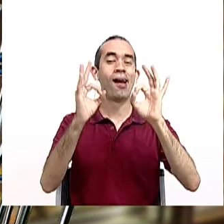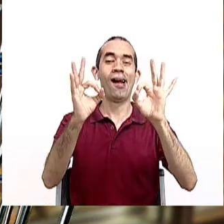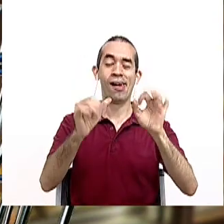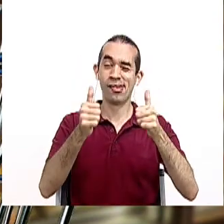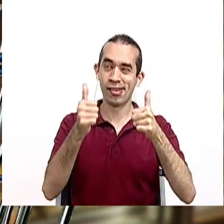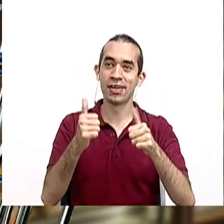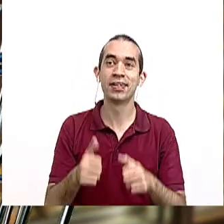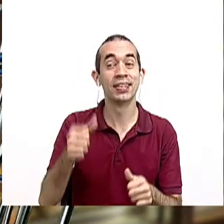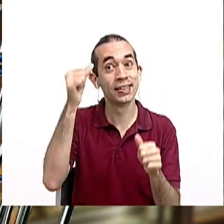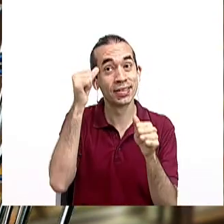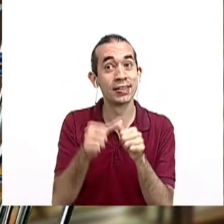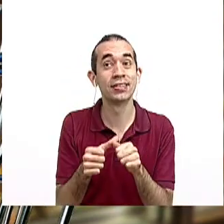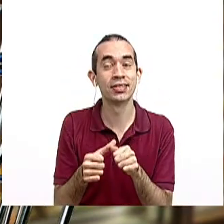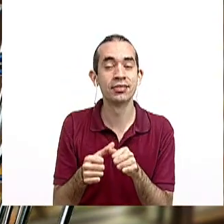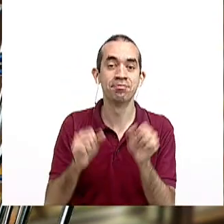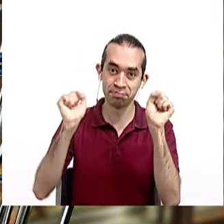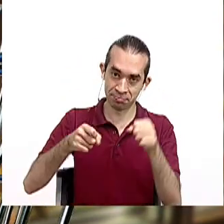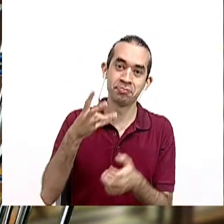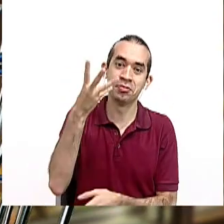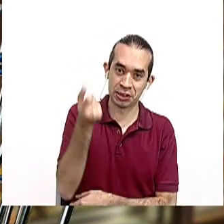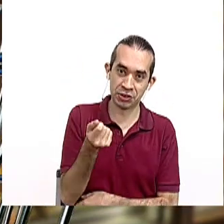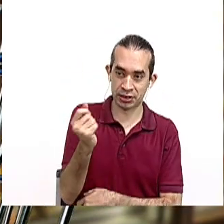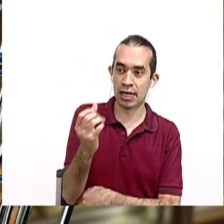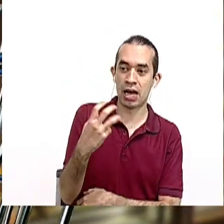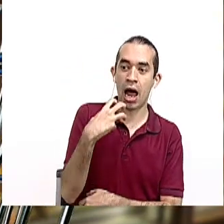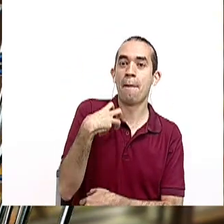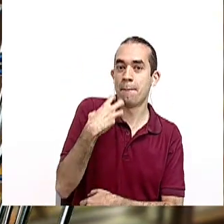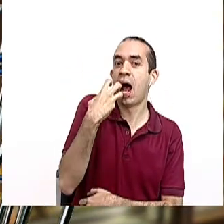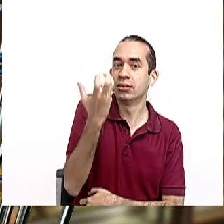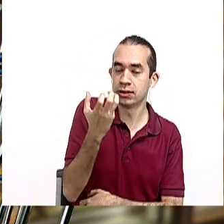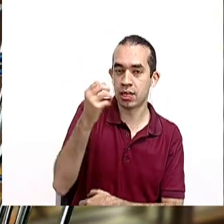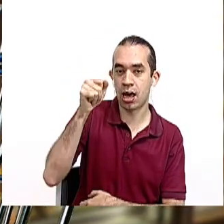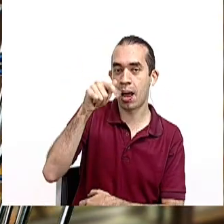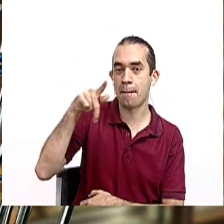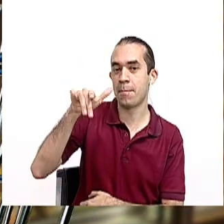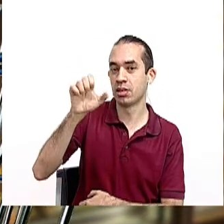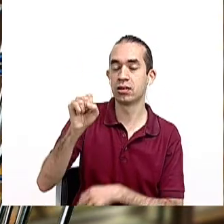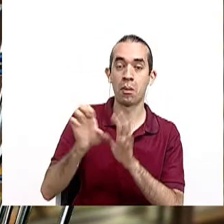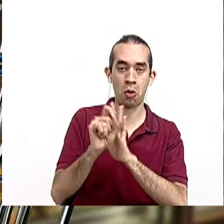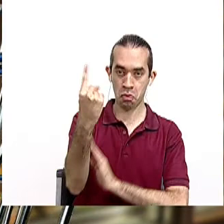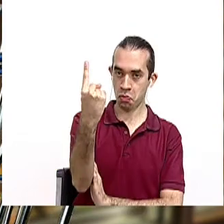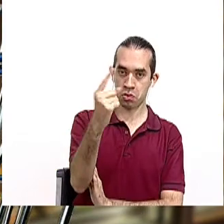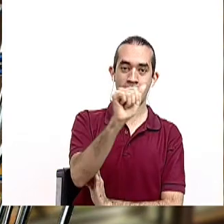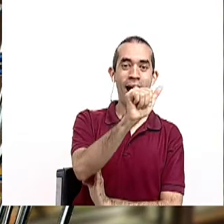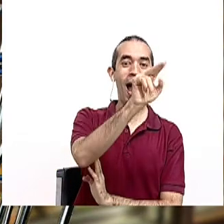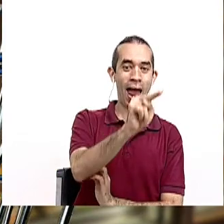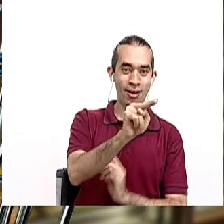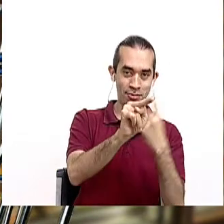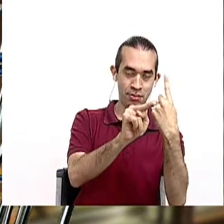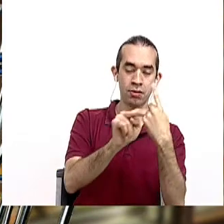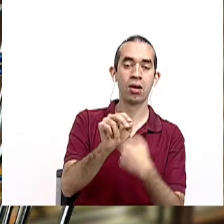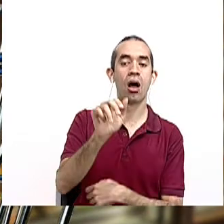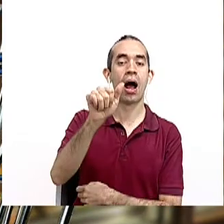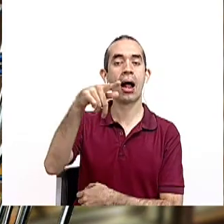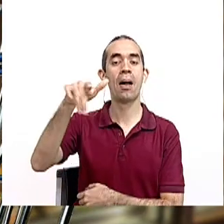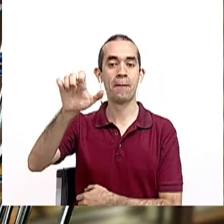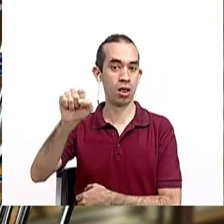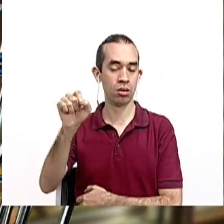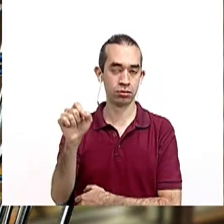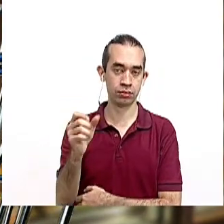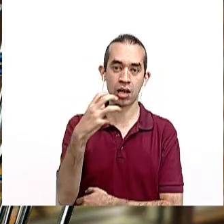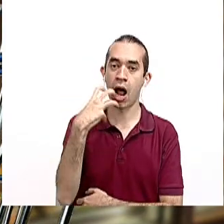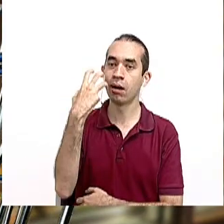Remember that we can count the apples. In this case, there is an apple here, right? I have 1 apple.